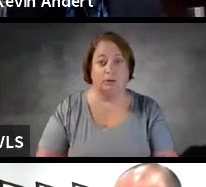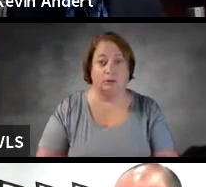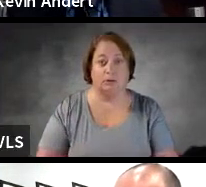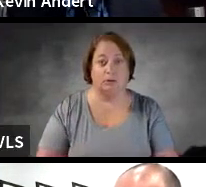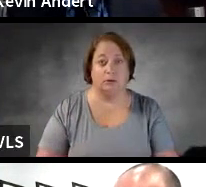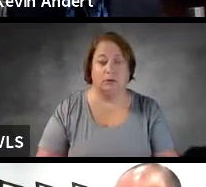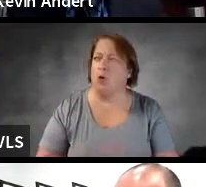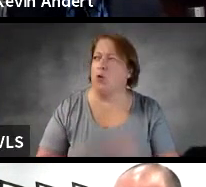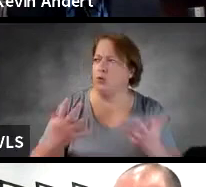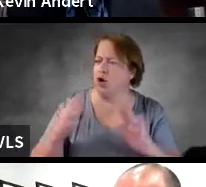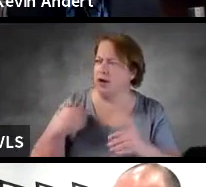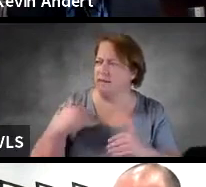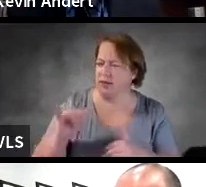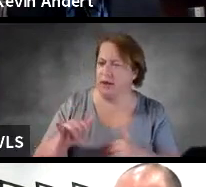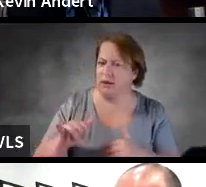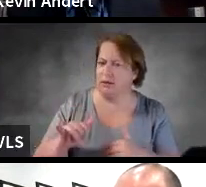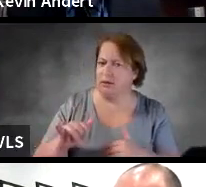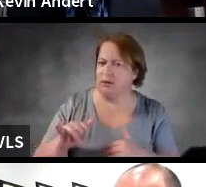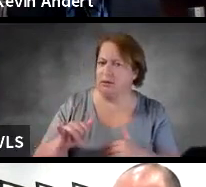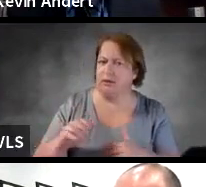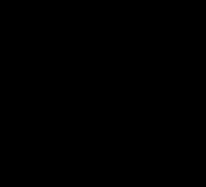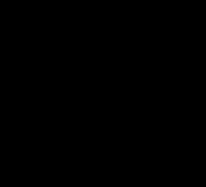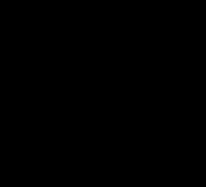Oh, do we already have that?